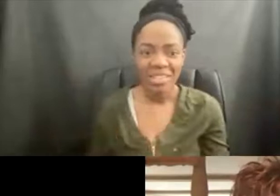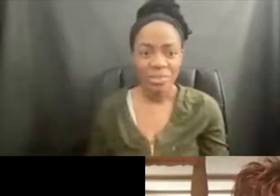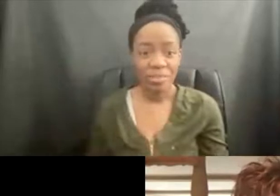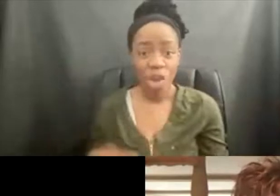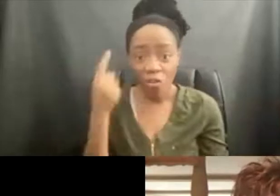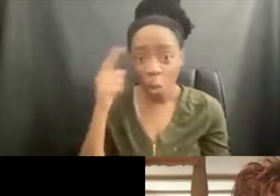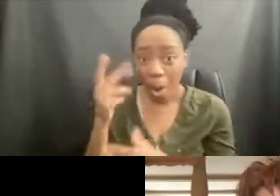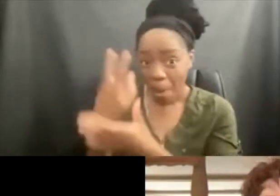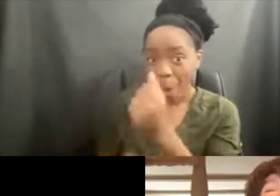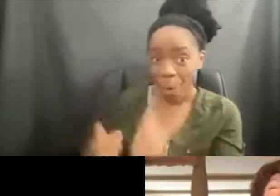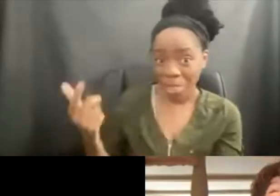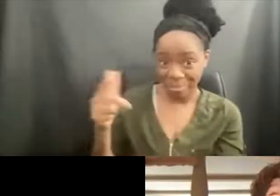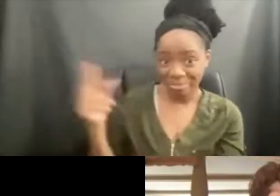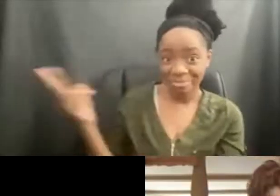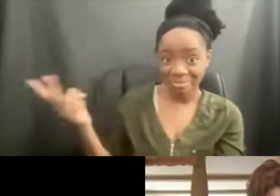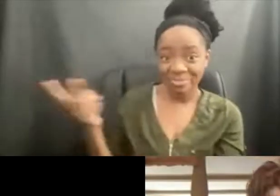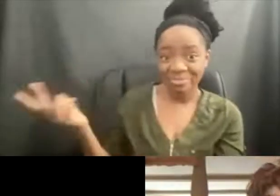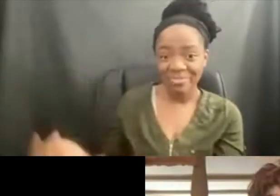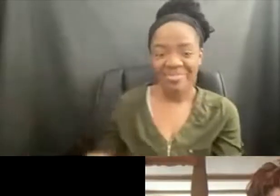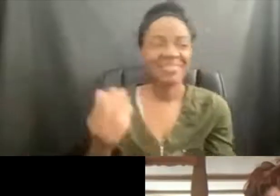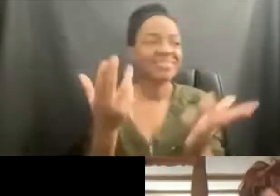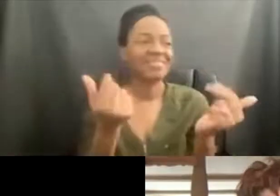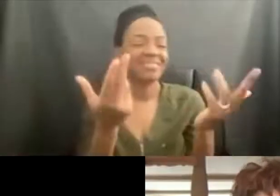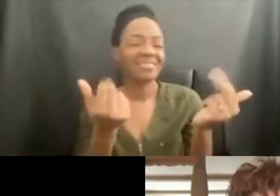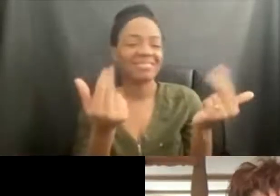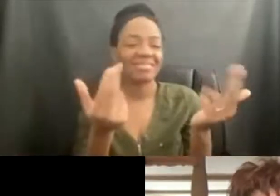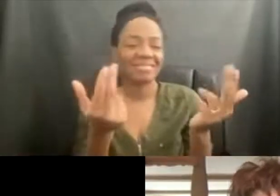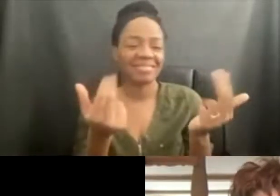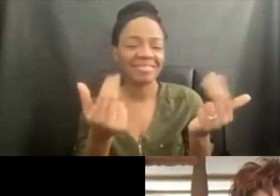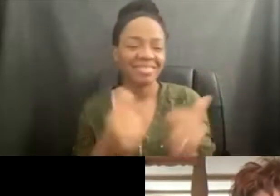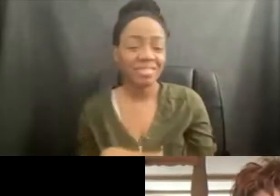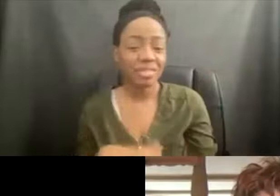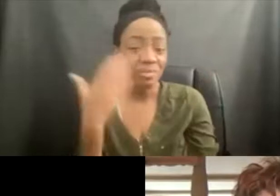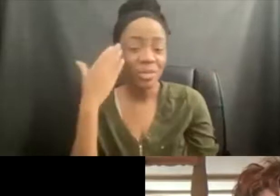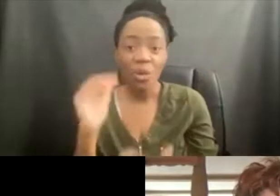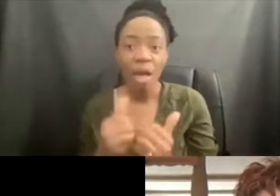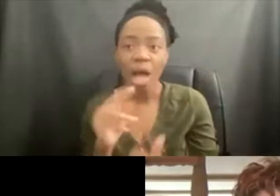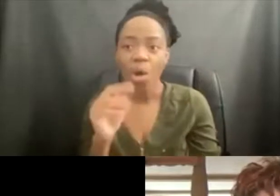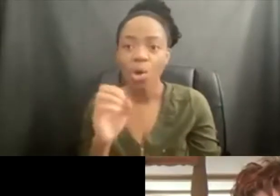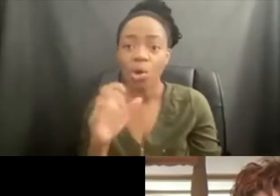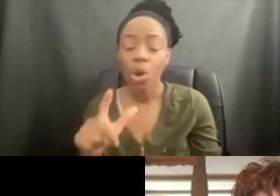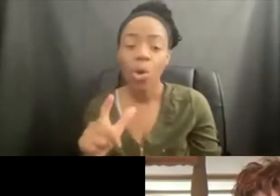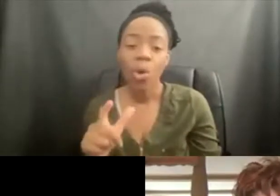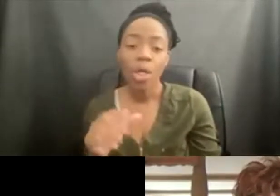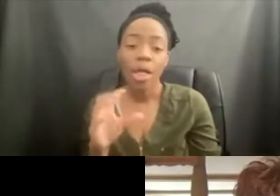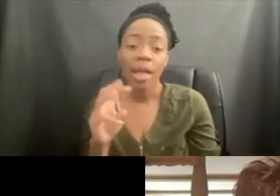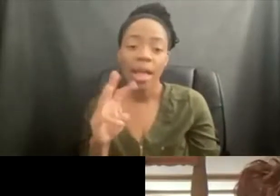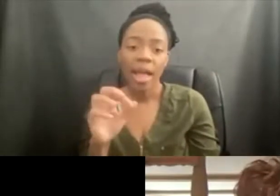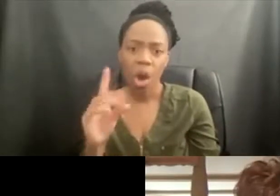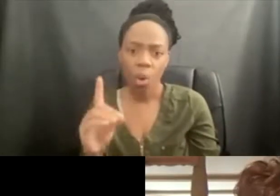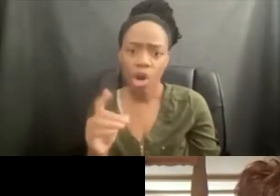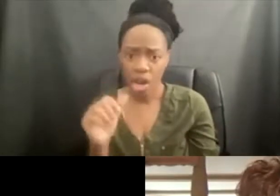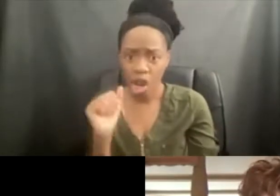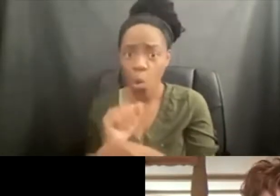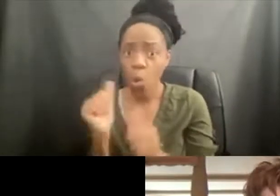For both of you. Well, I don't know how Noel Coward, he'd certainly worked with some awfully